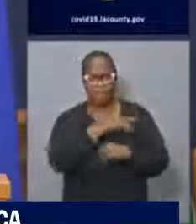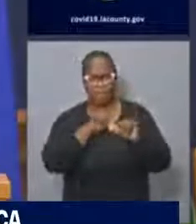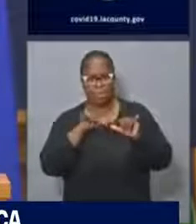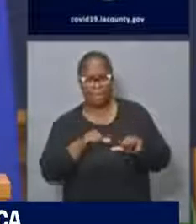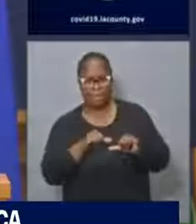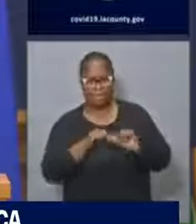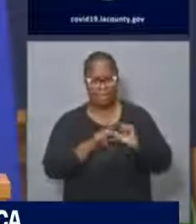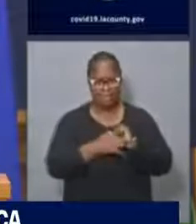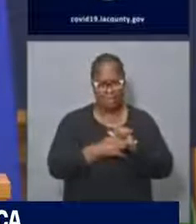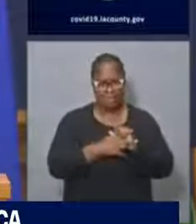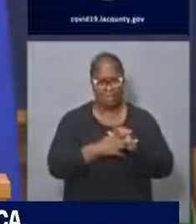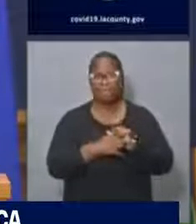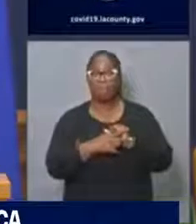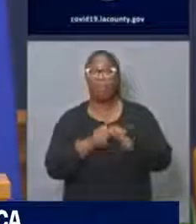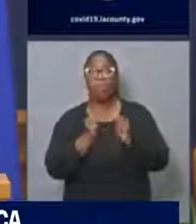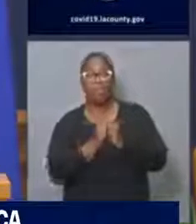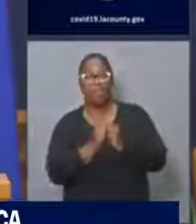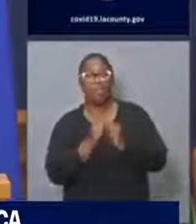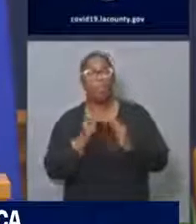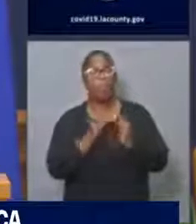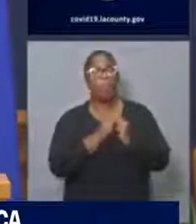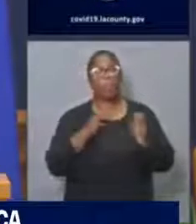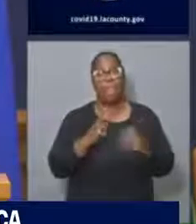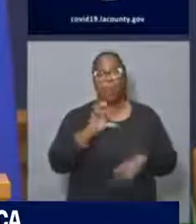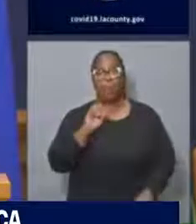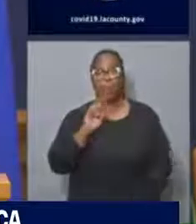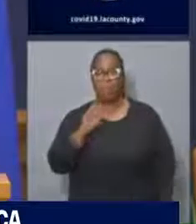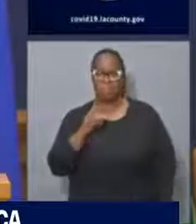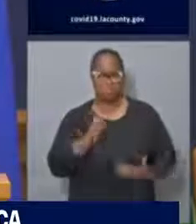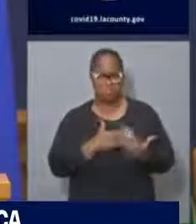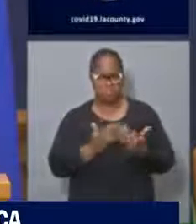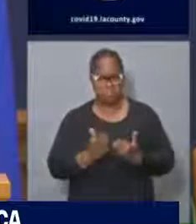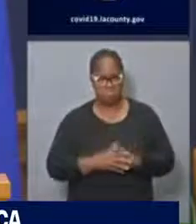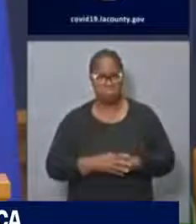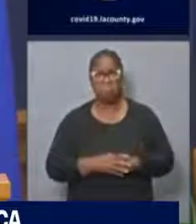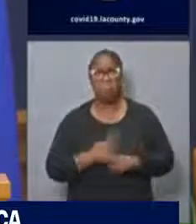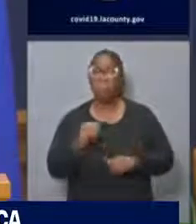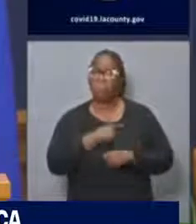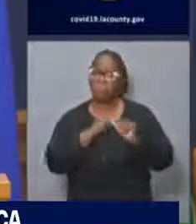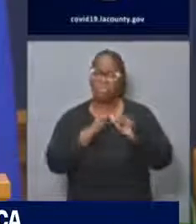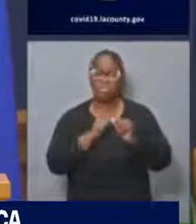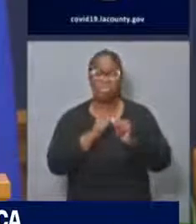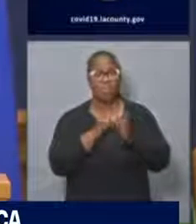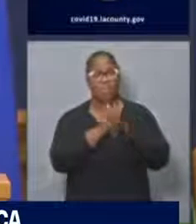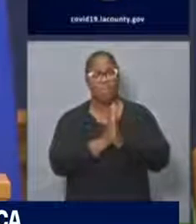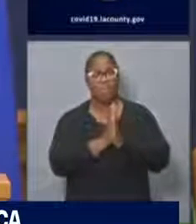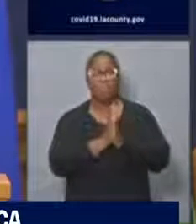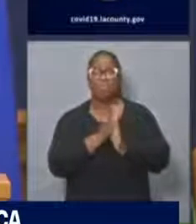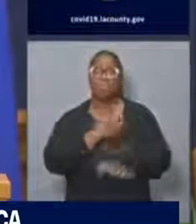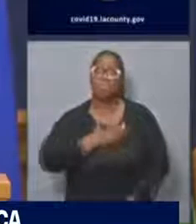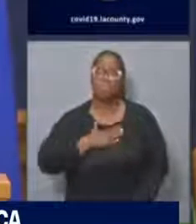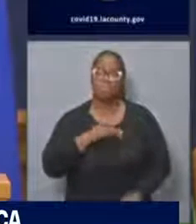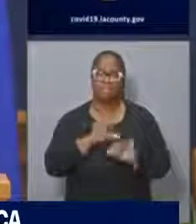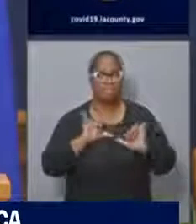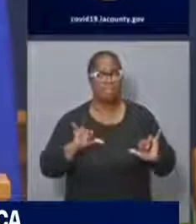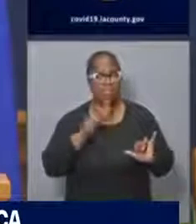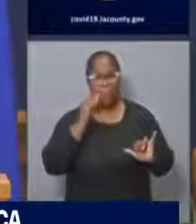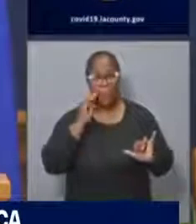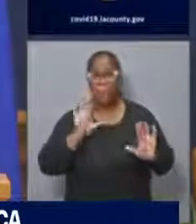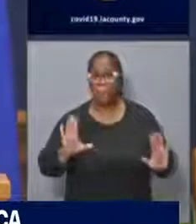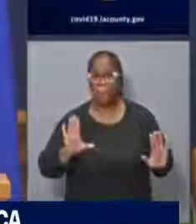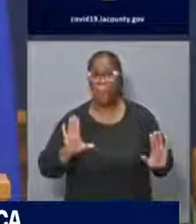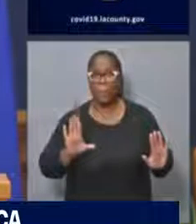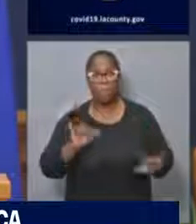whether they have COVID or don't. We continue to ask that everyone stay home as much as possible and wear your face covering when you